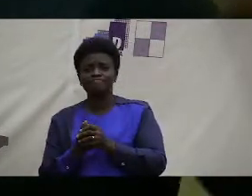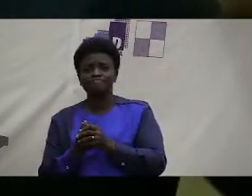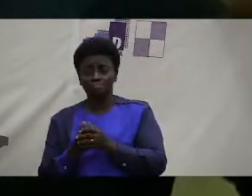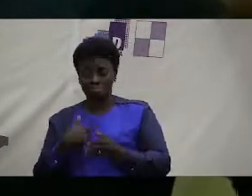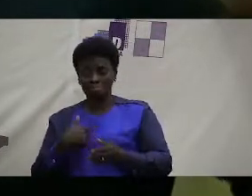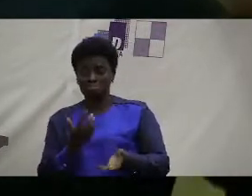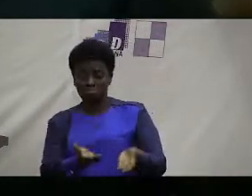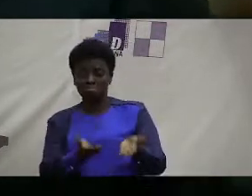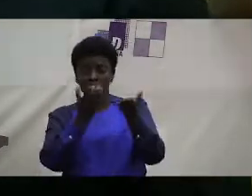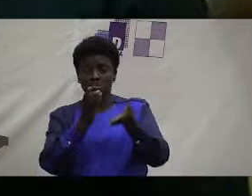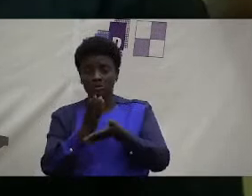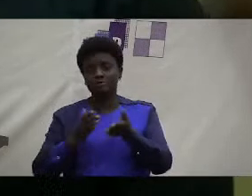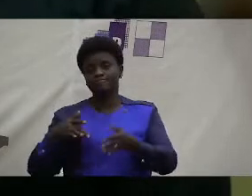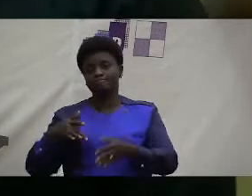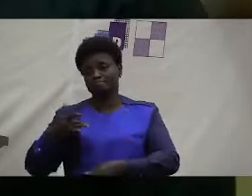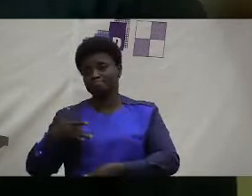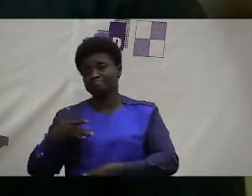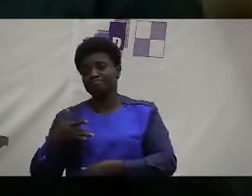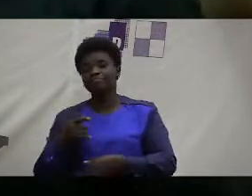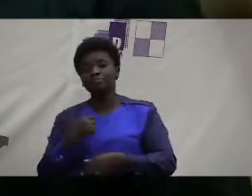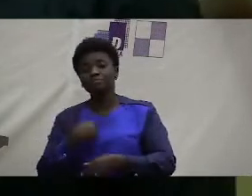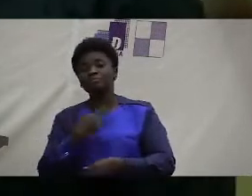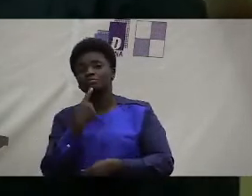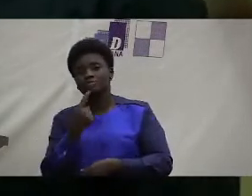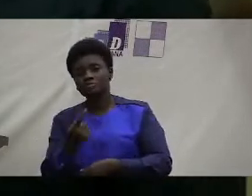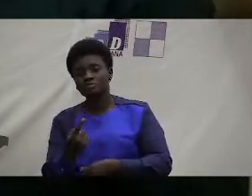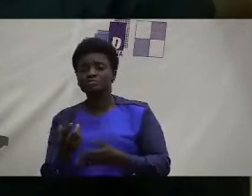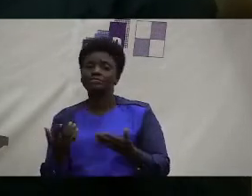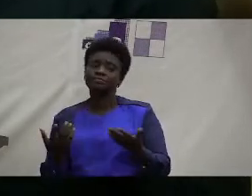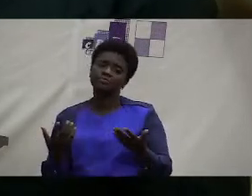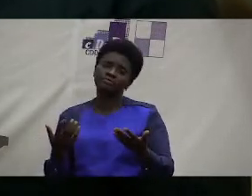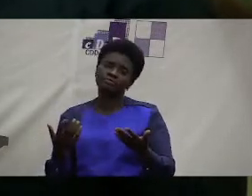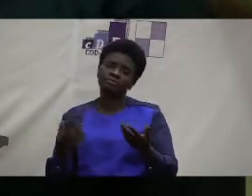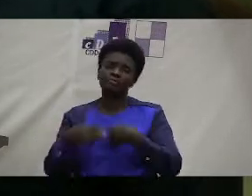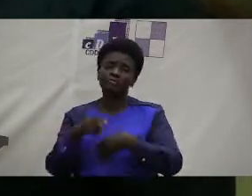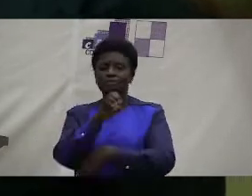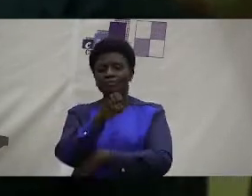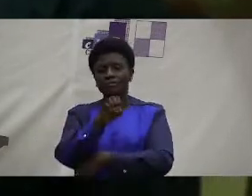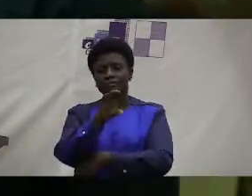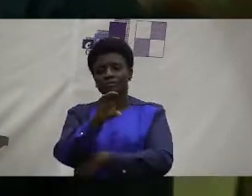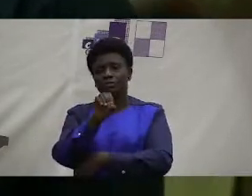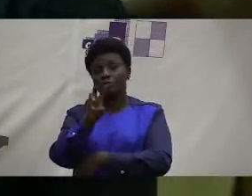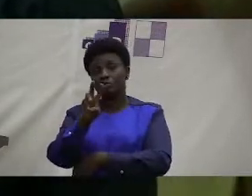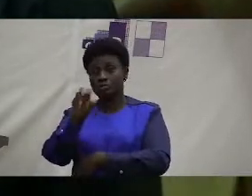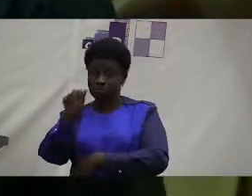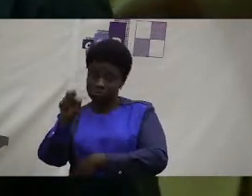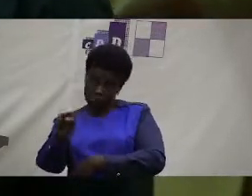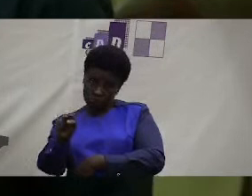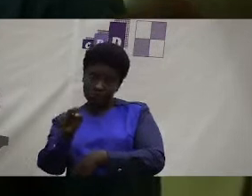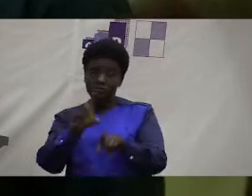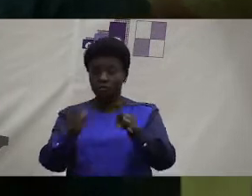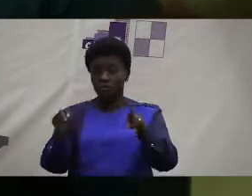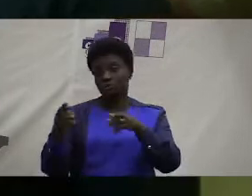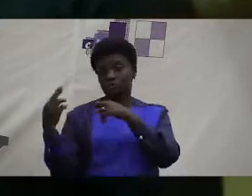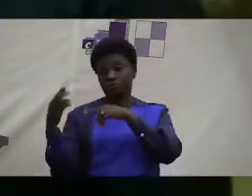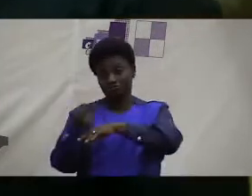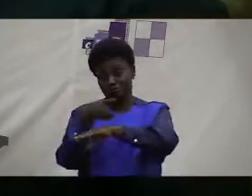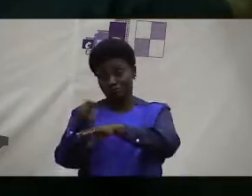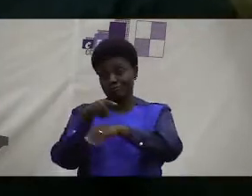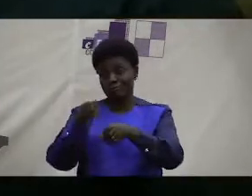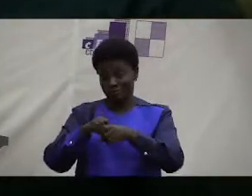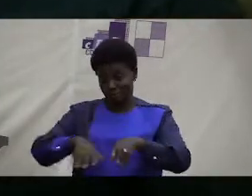concerns. I would want to pick your thoughts on ECOWAS and its role in our region.